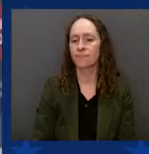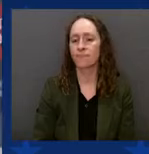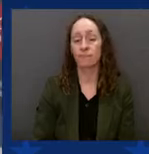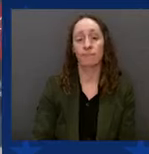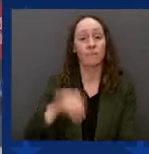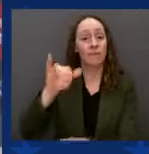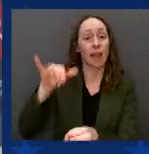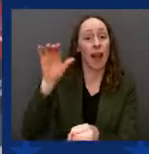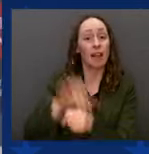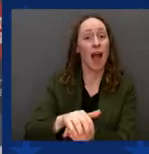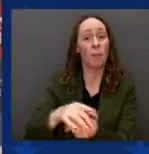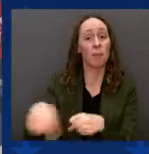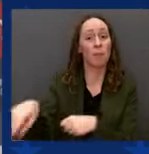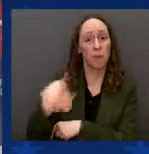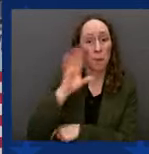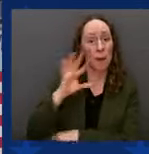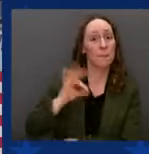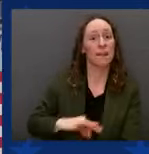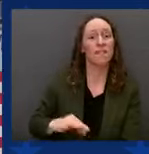diabetes.